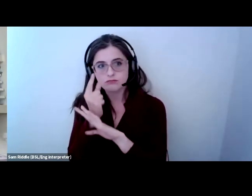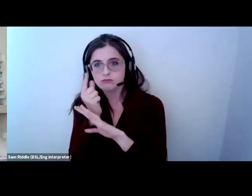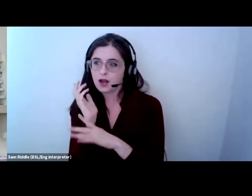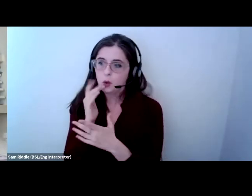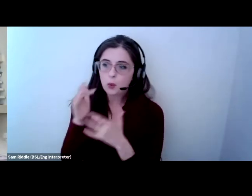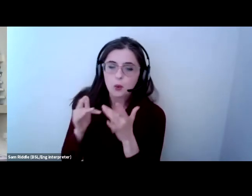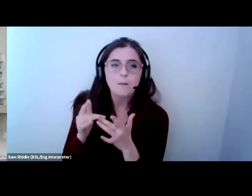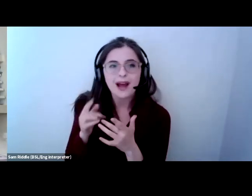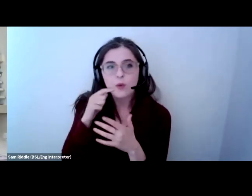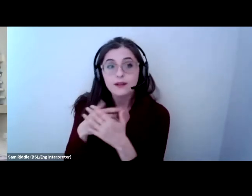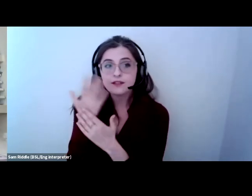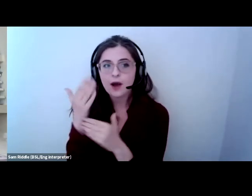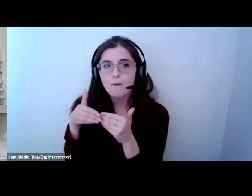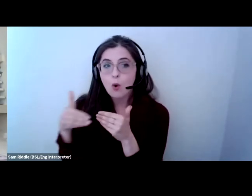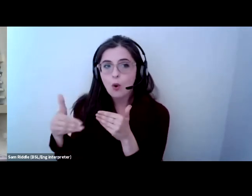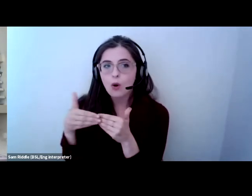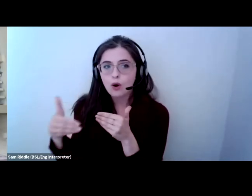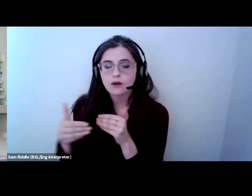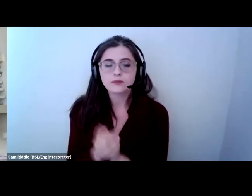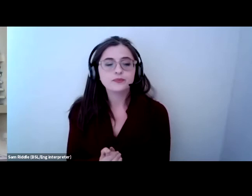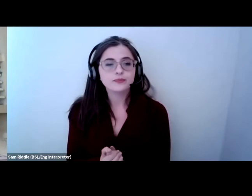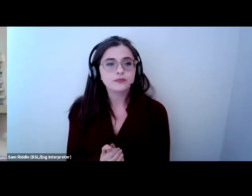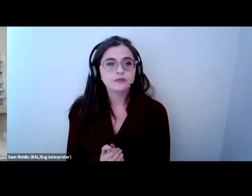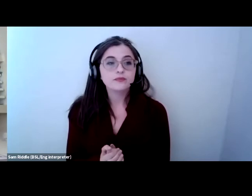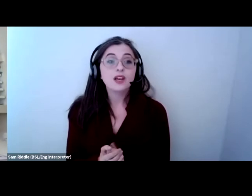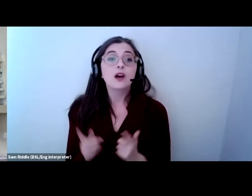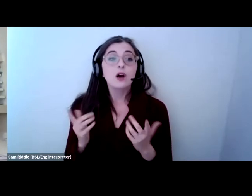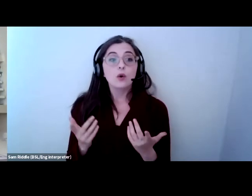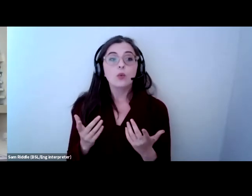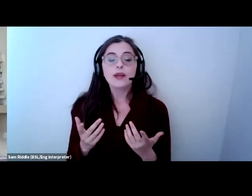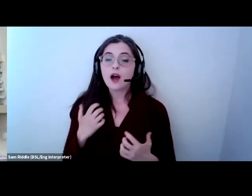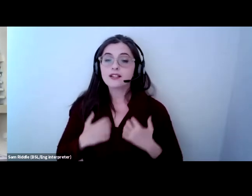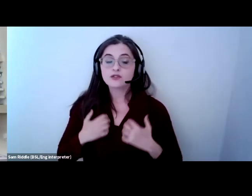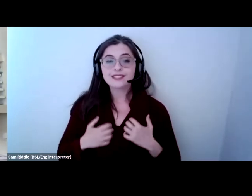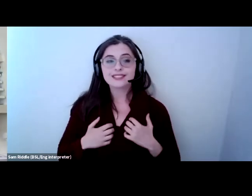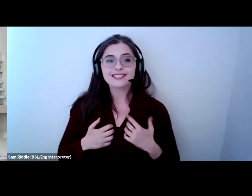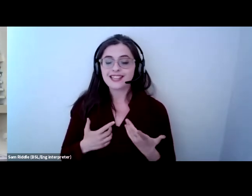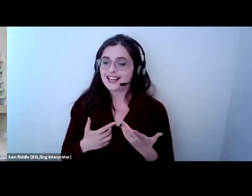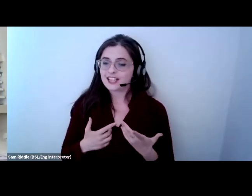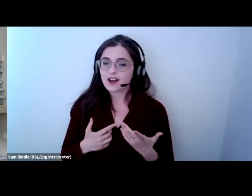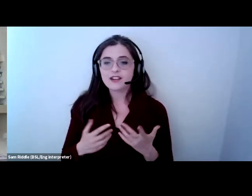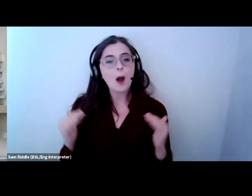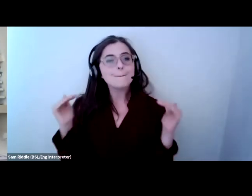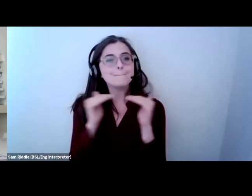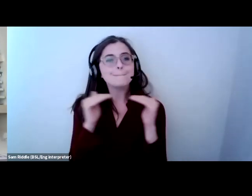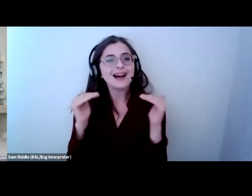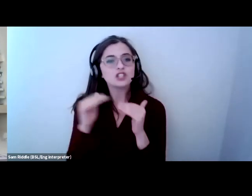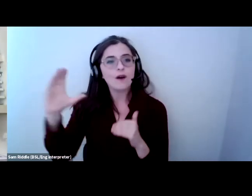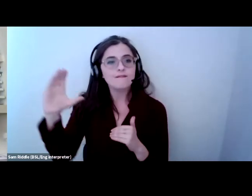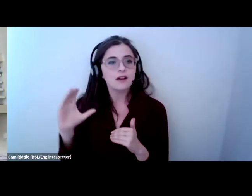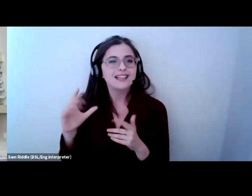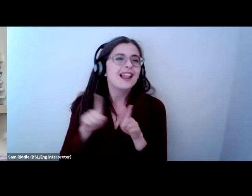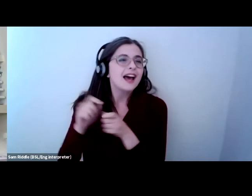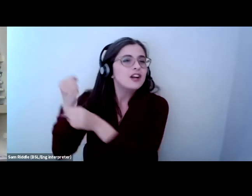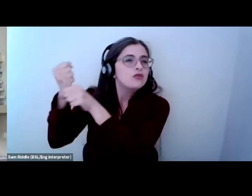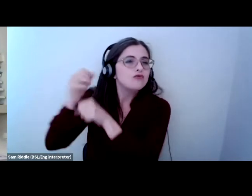next years. We're particularly interested in attracting match funding to community shares, so attracting grant funding